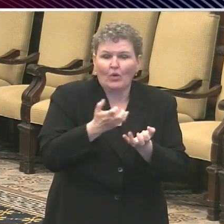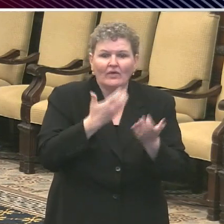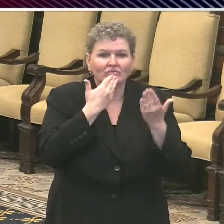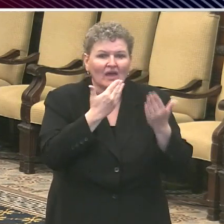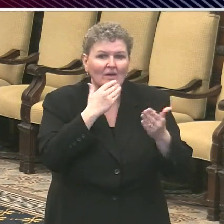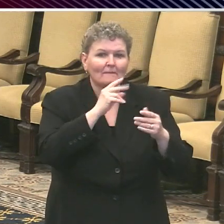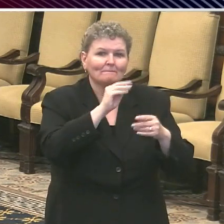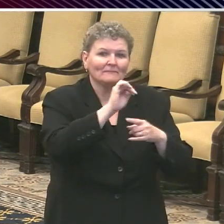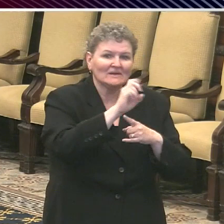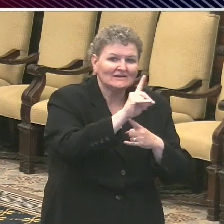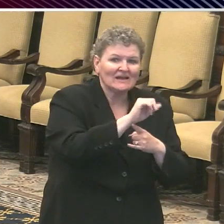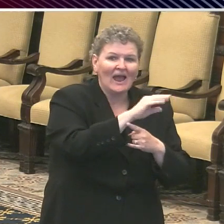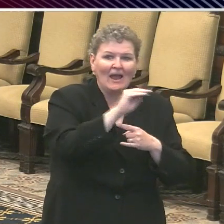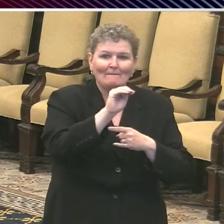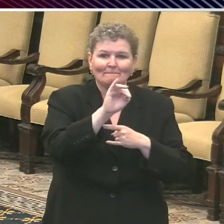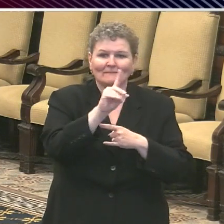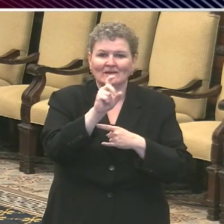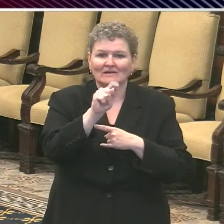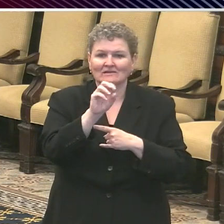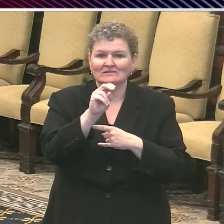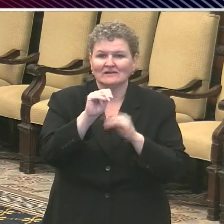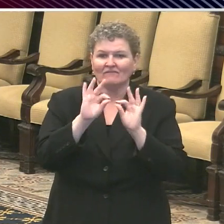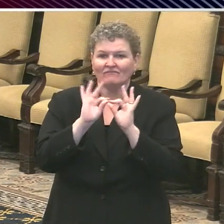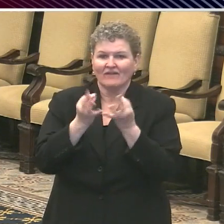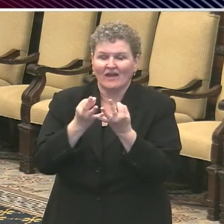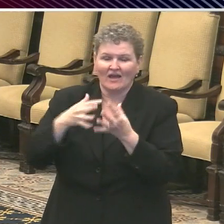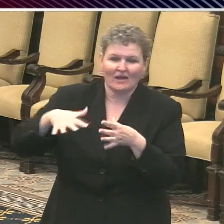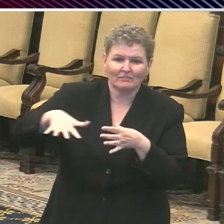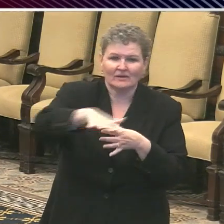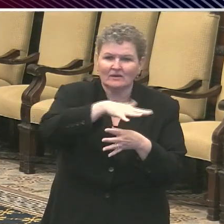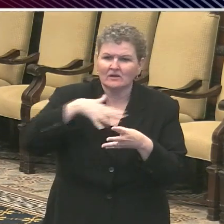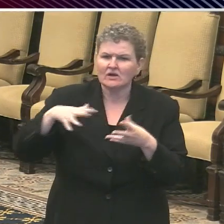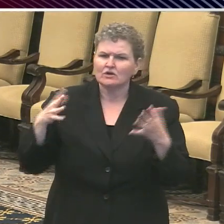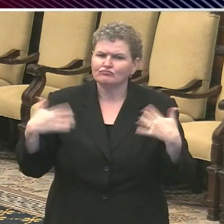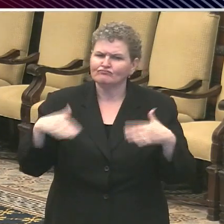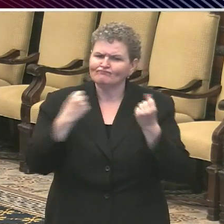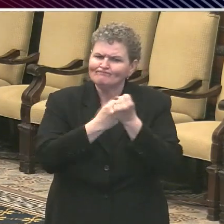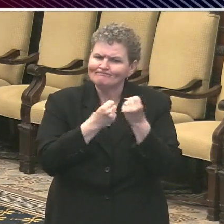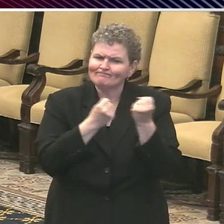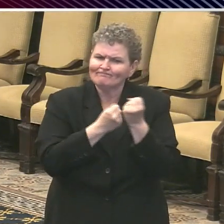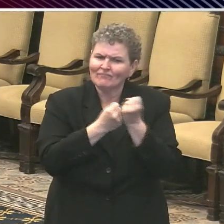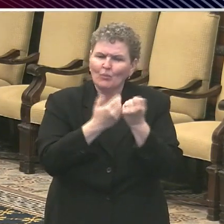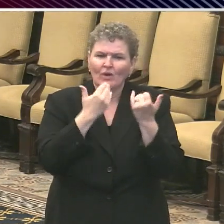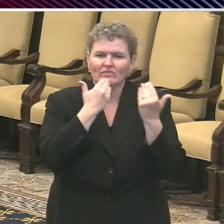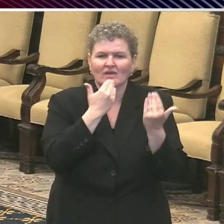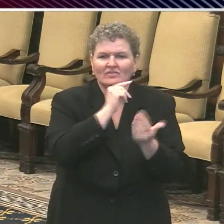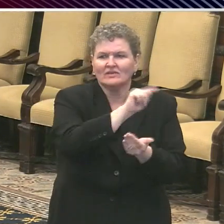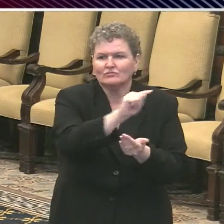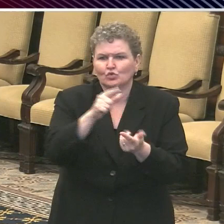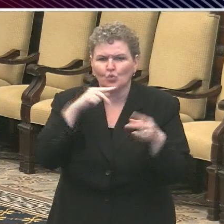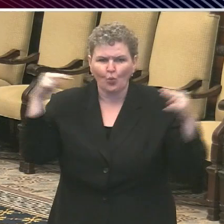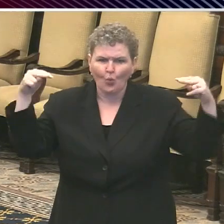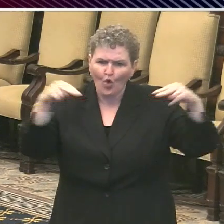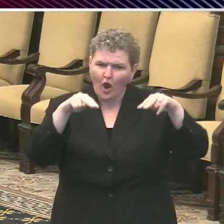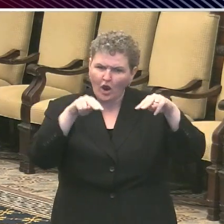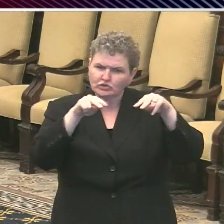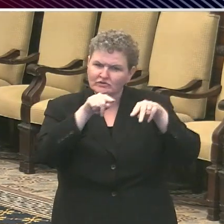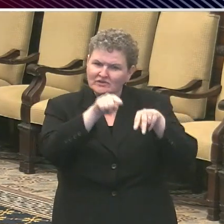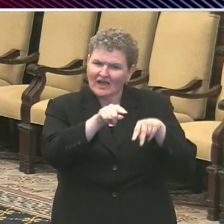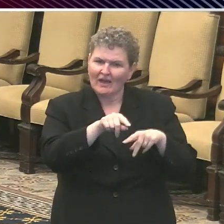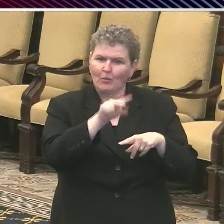Middleton family that made the show possible, and all of you for tuning in. Today, I'm pleased to announce that the show raised over $1.5